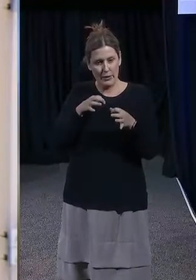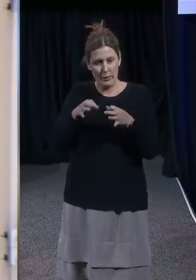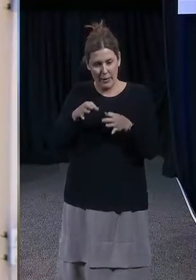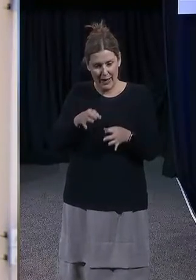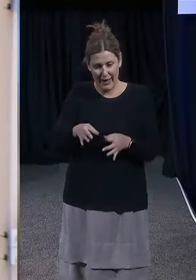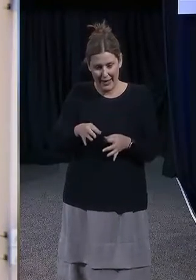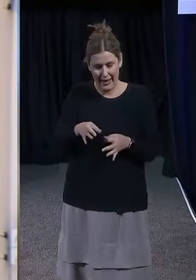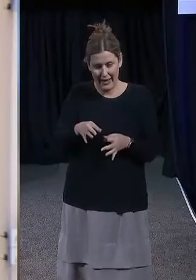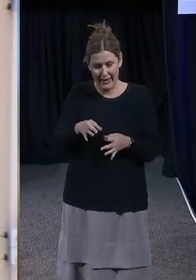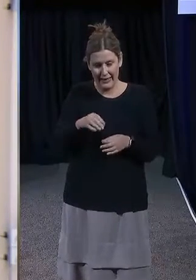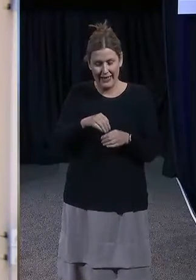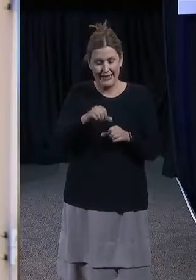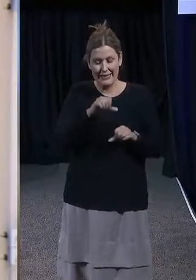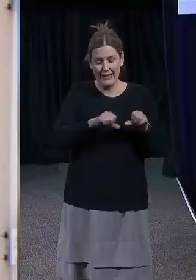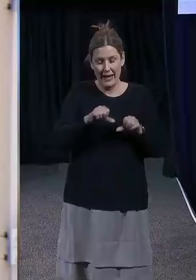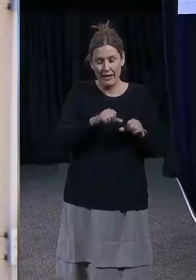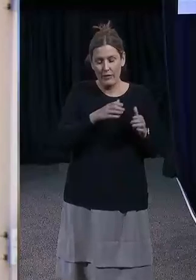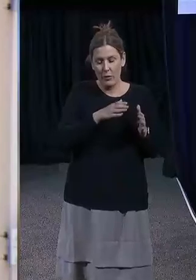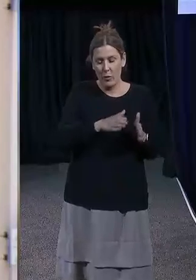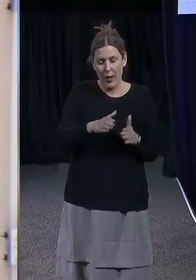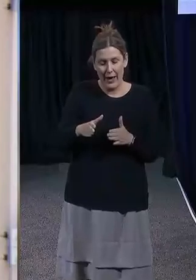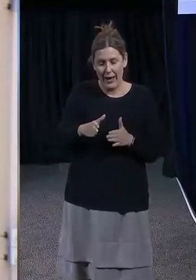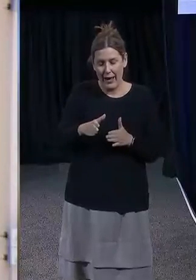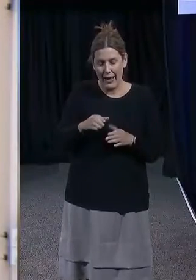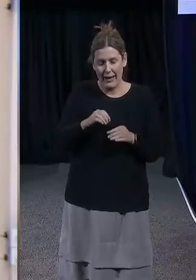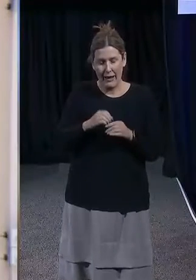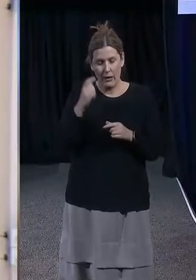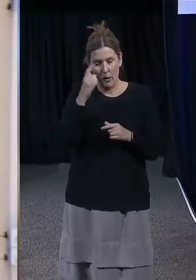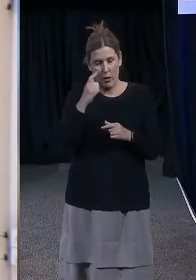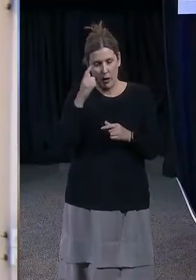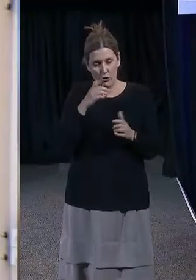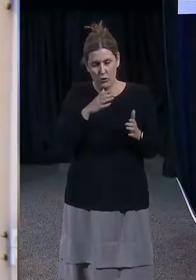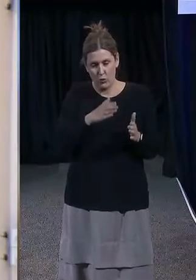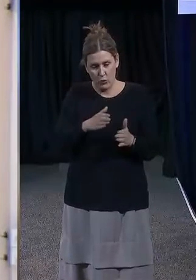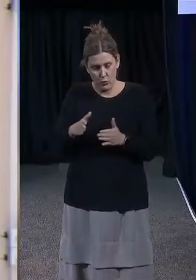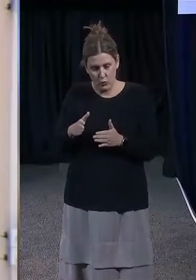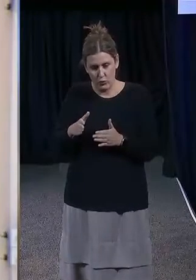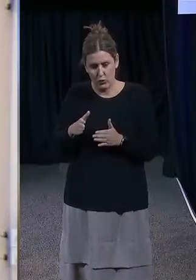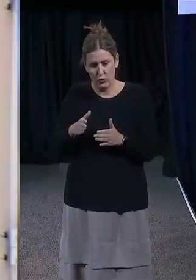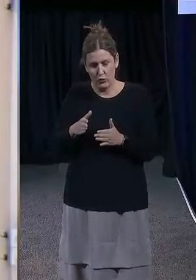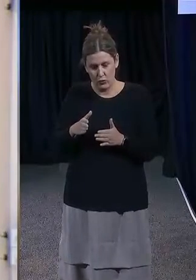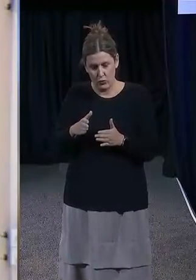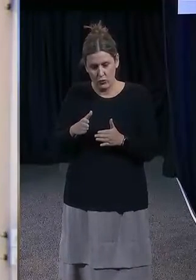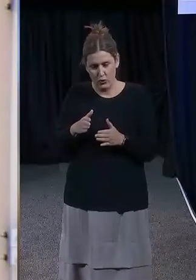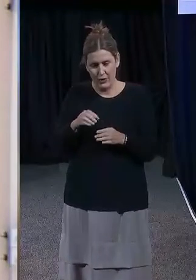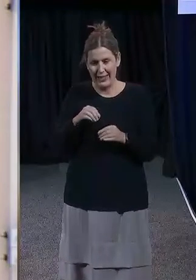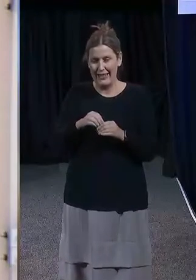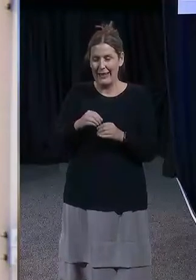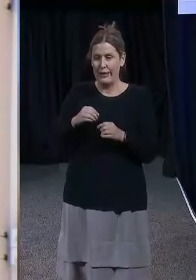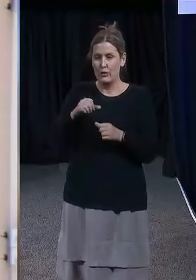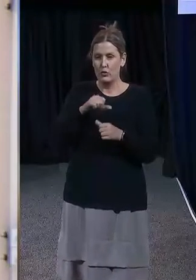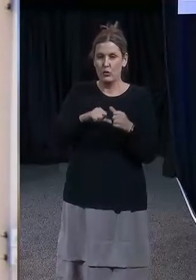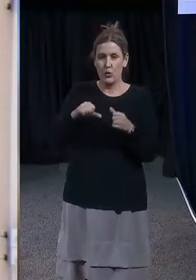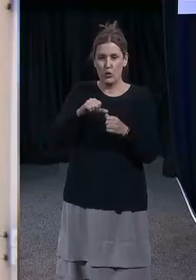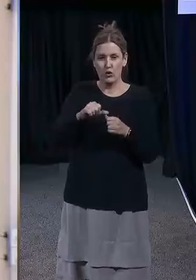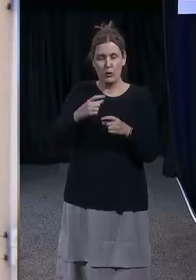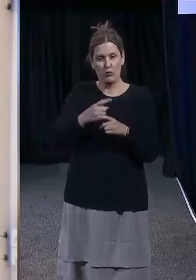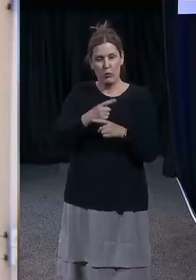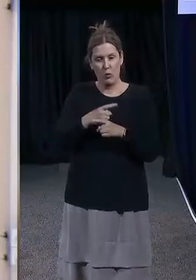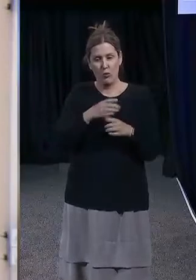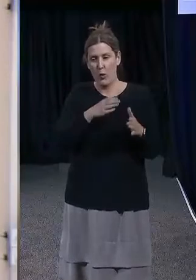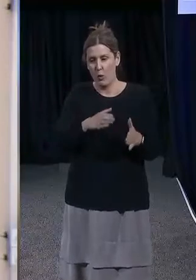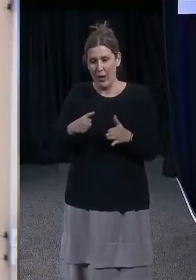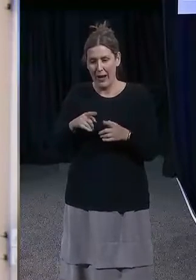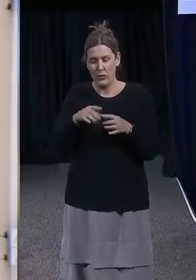a scientific manner, in a logical manner, and in a socially applicable manner to describe